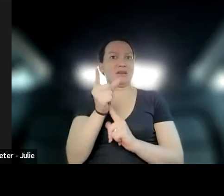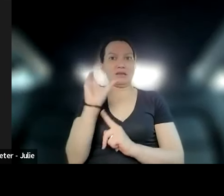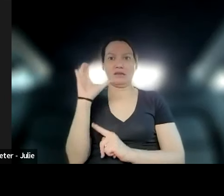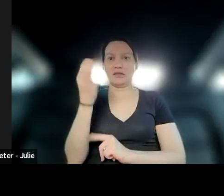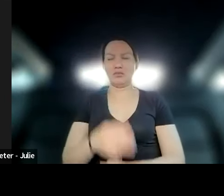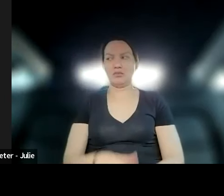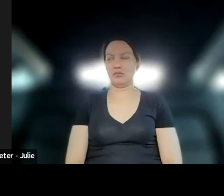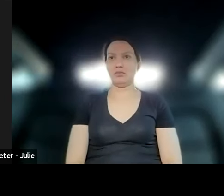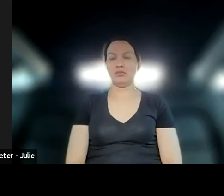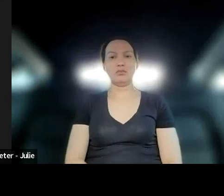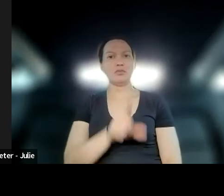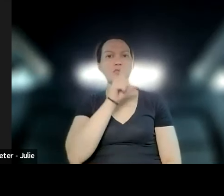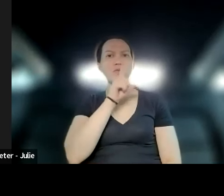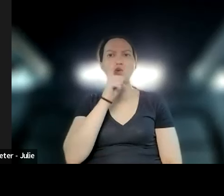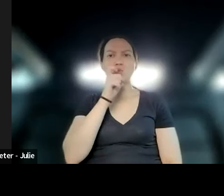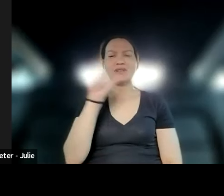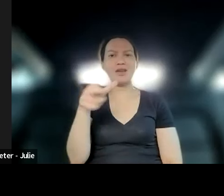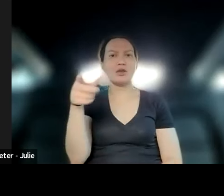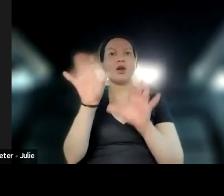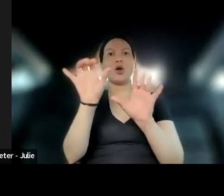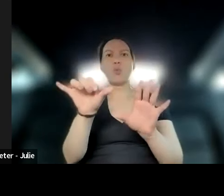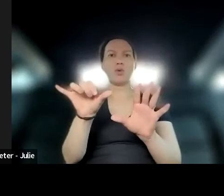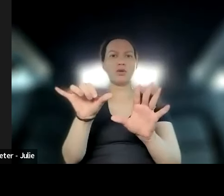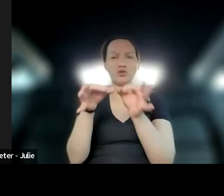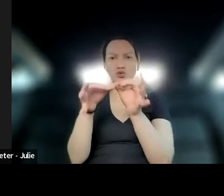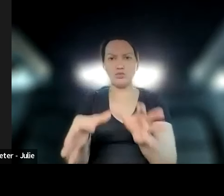thing. Who is the other? Oh, there is Julie.